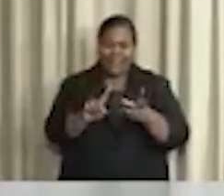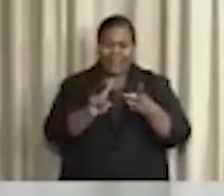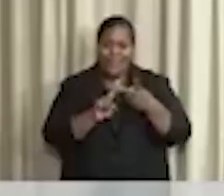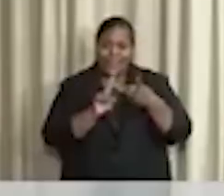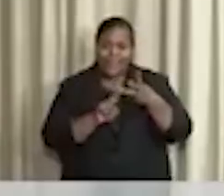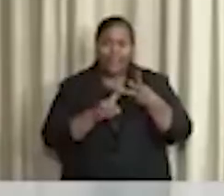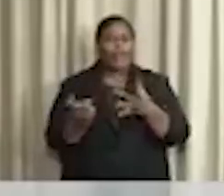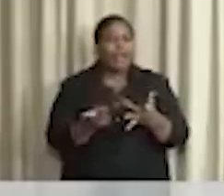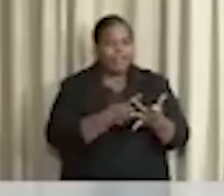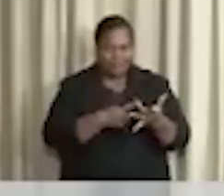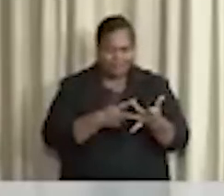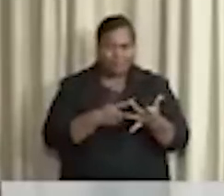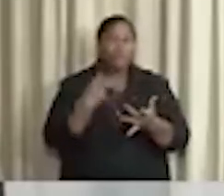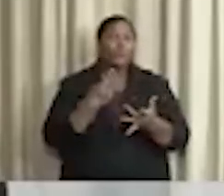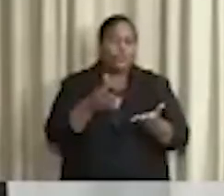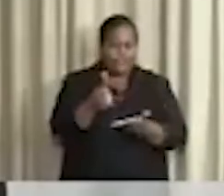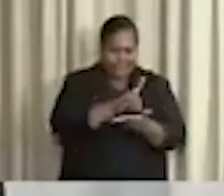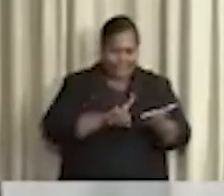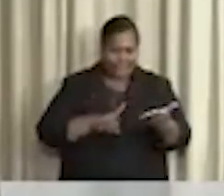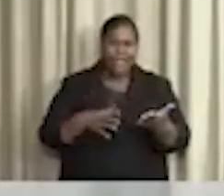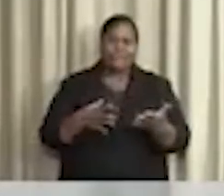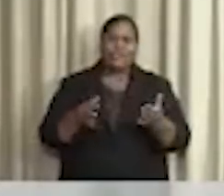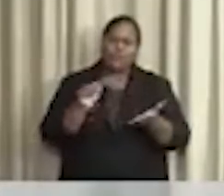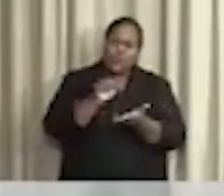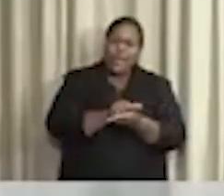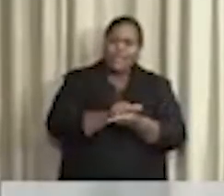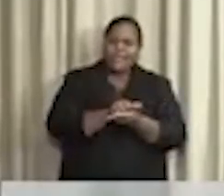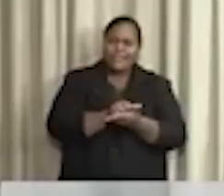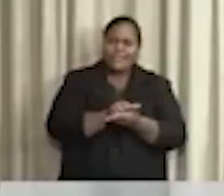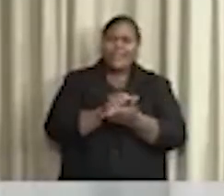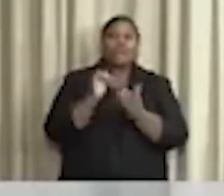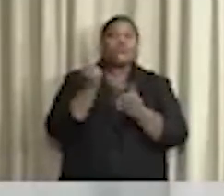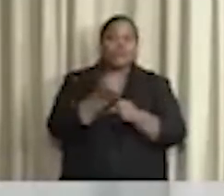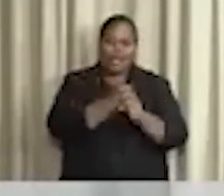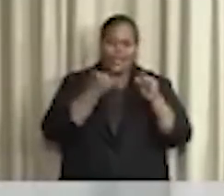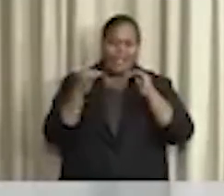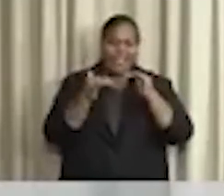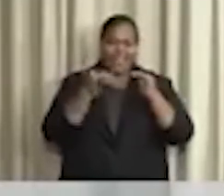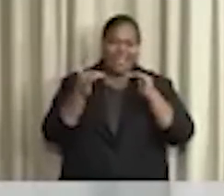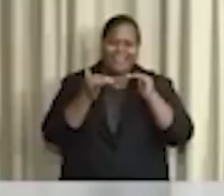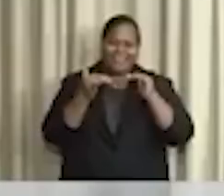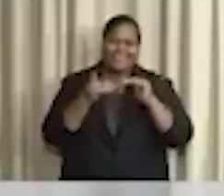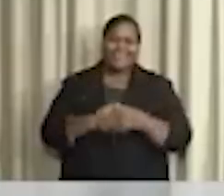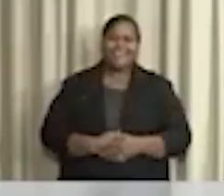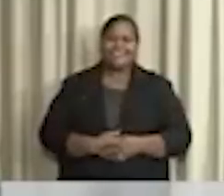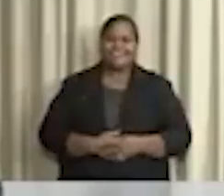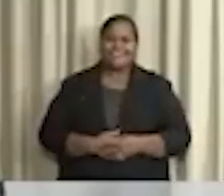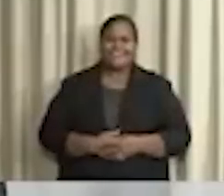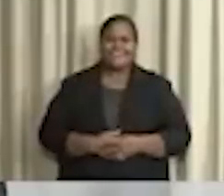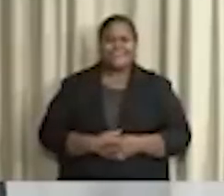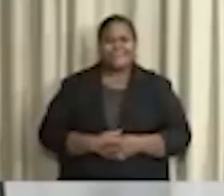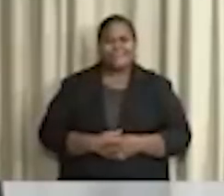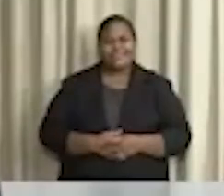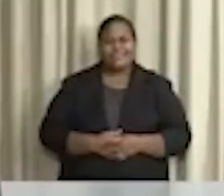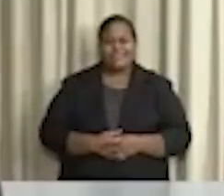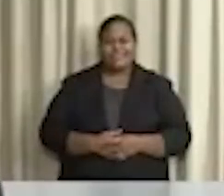and others to design and implement rights-based, gender-sensitive, and socially inclusive small